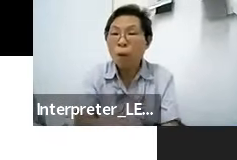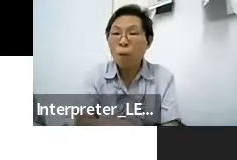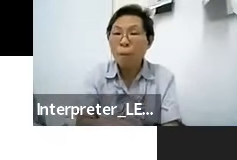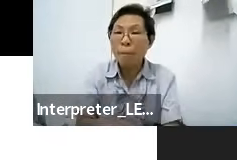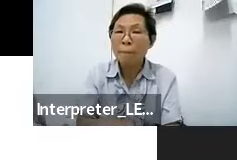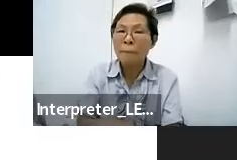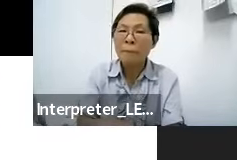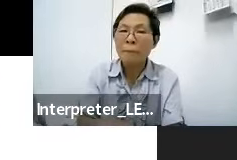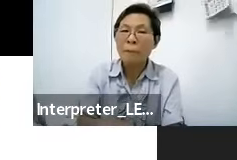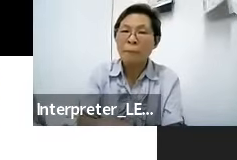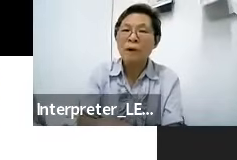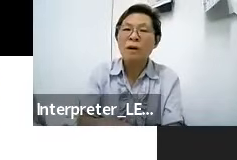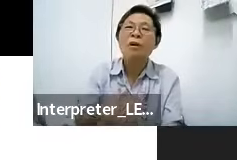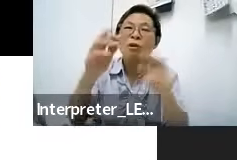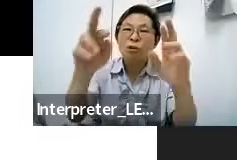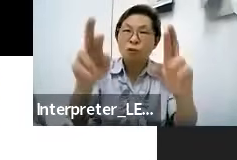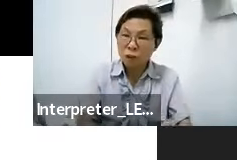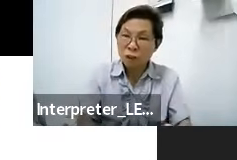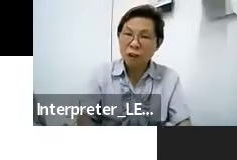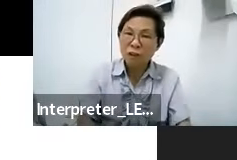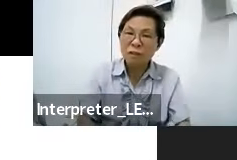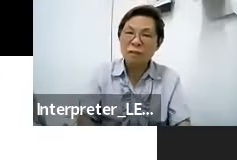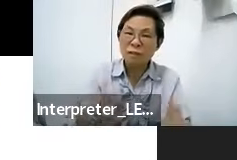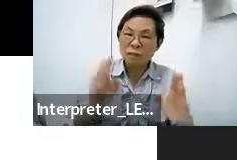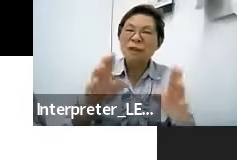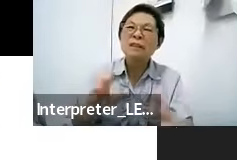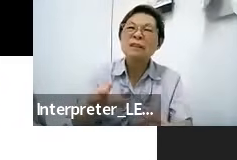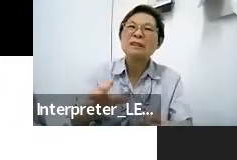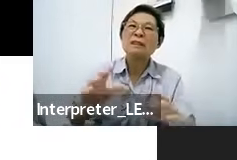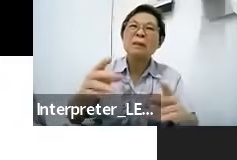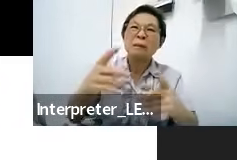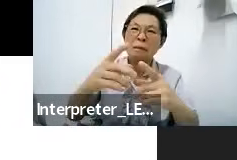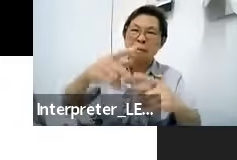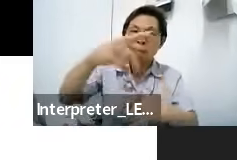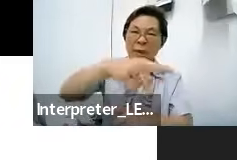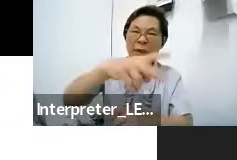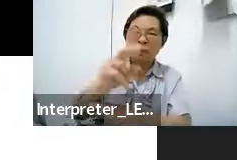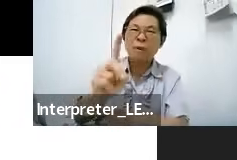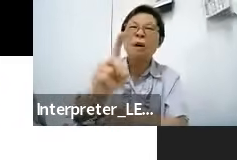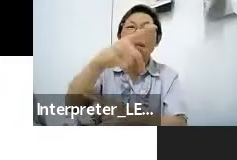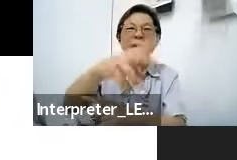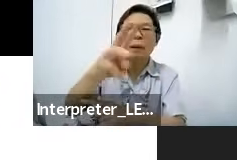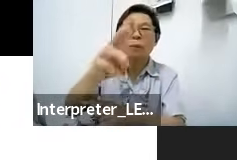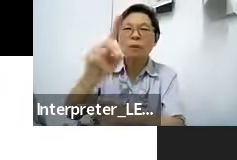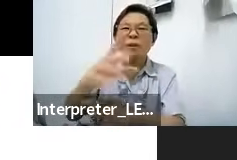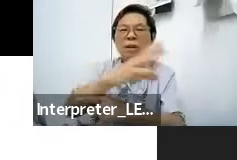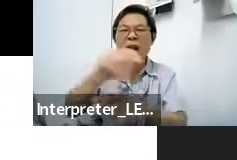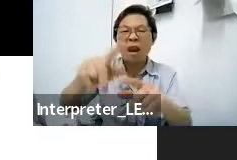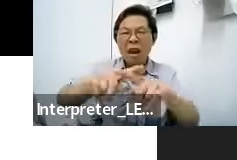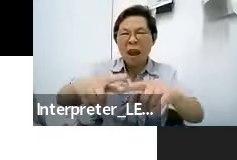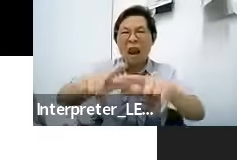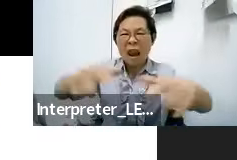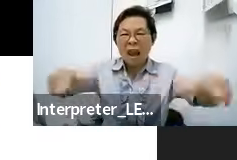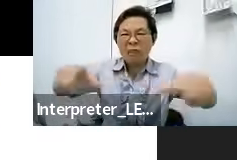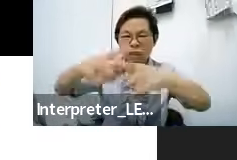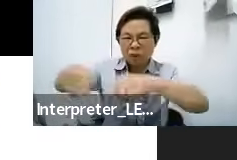gender, racial, religious discrimination, disability, language barriers, and isolation.